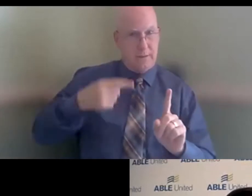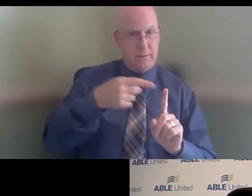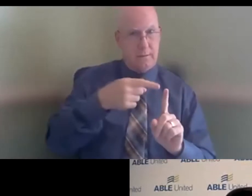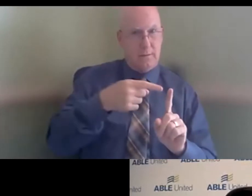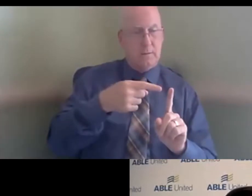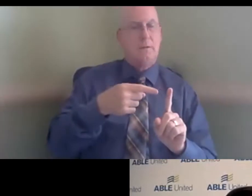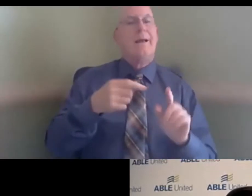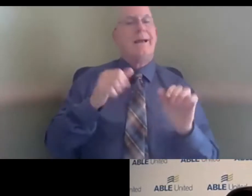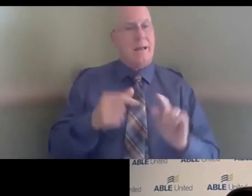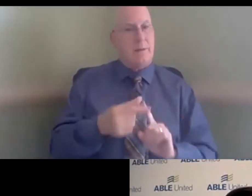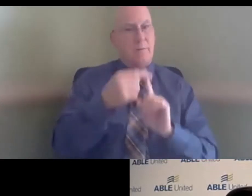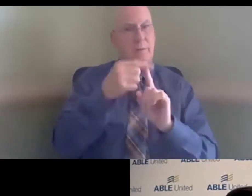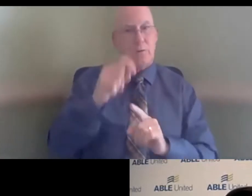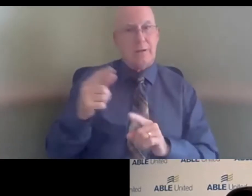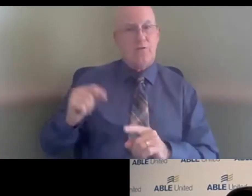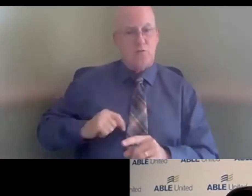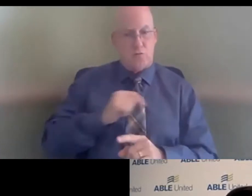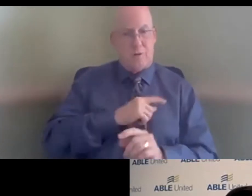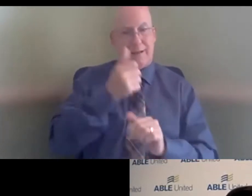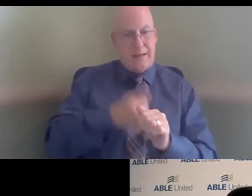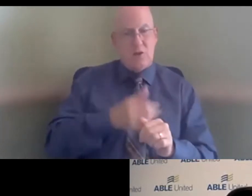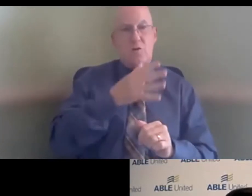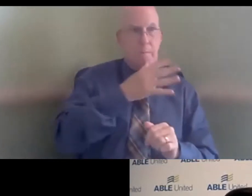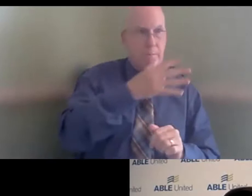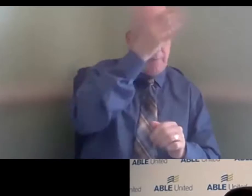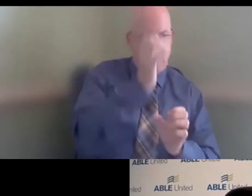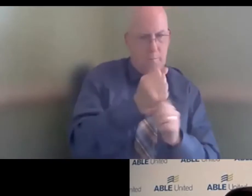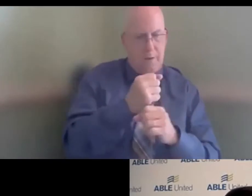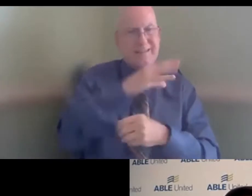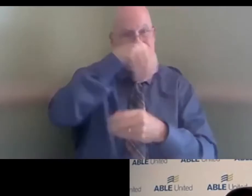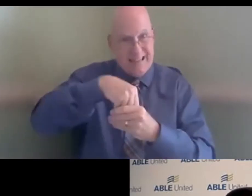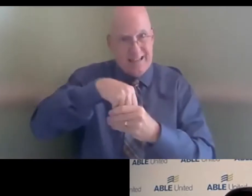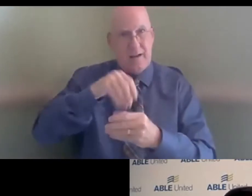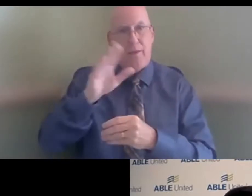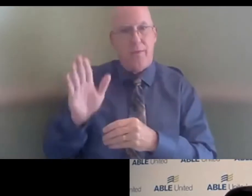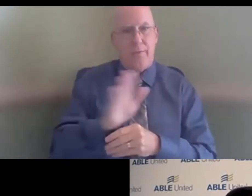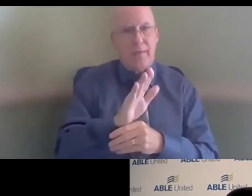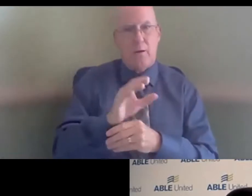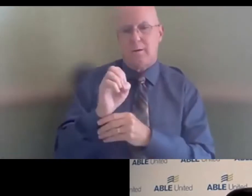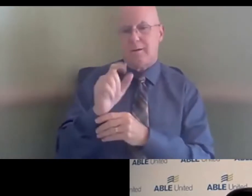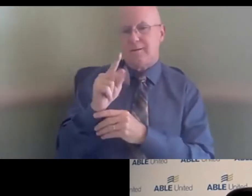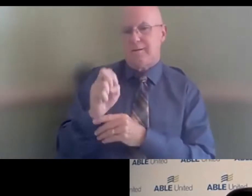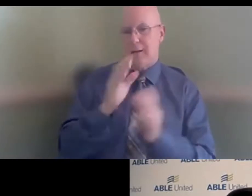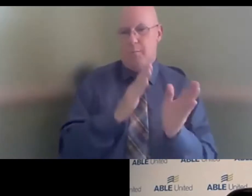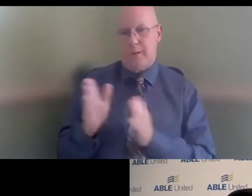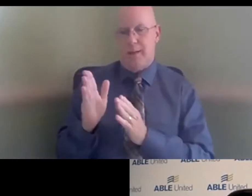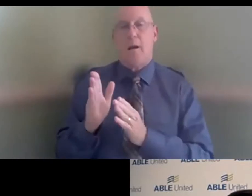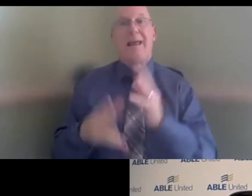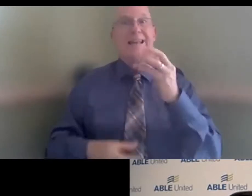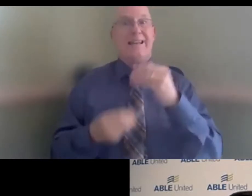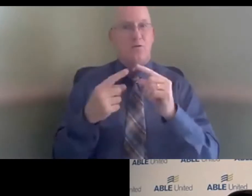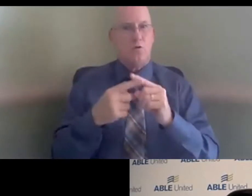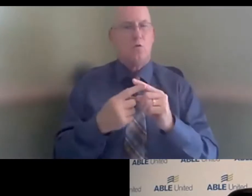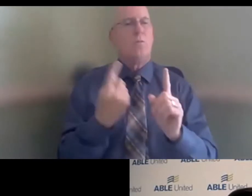be a special needs trust that each parent creates as a part of their estate plan in addition to the standalone. So I'm going to go back